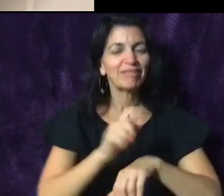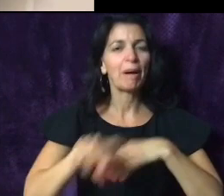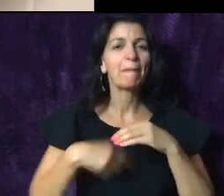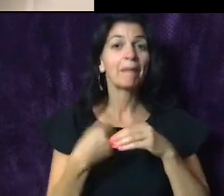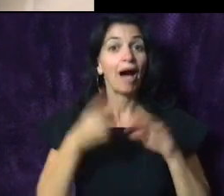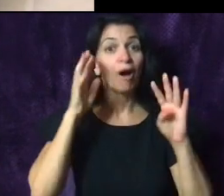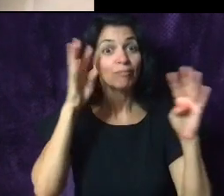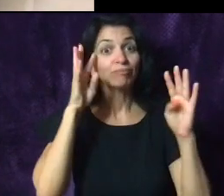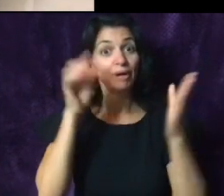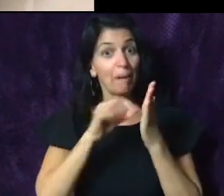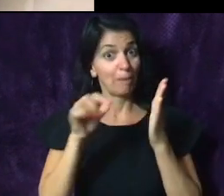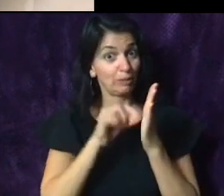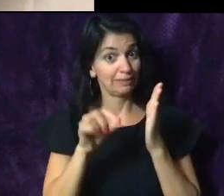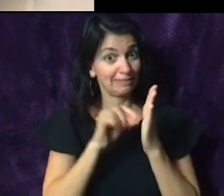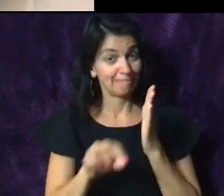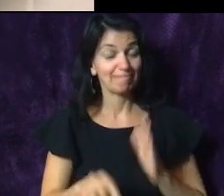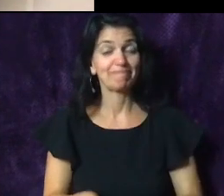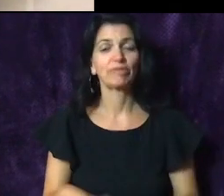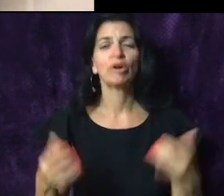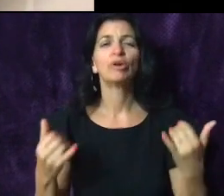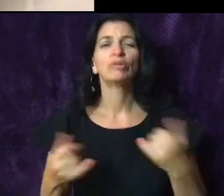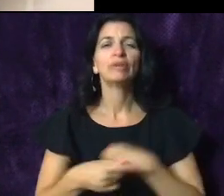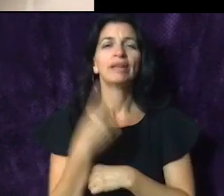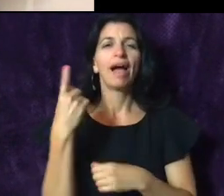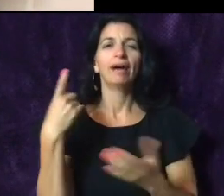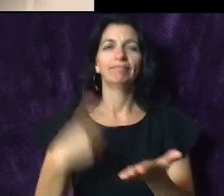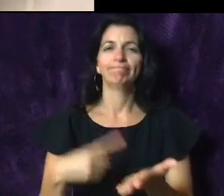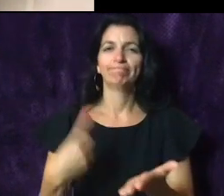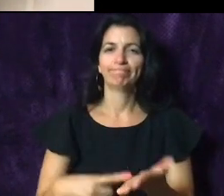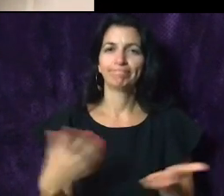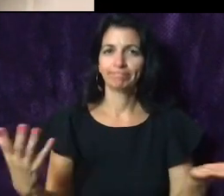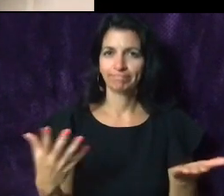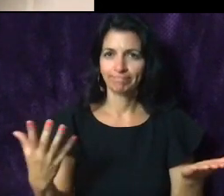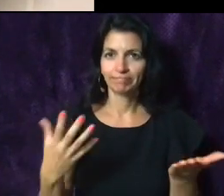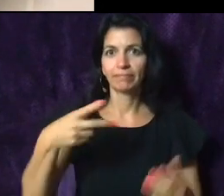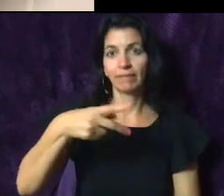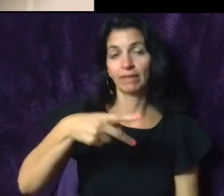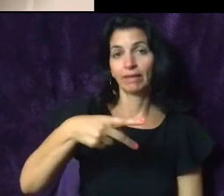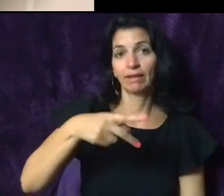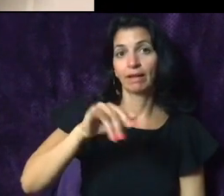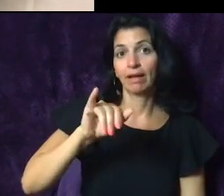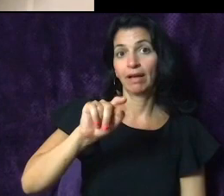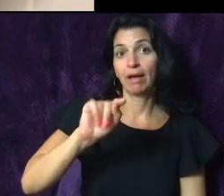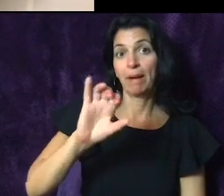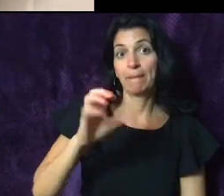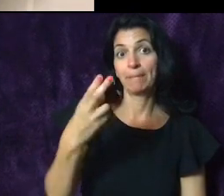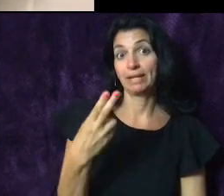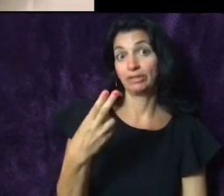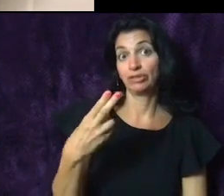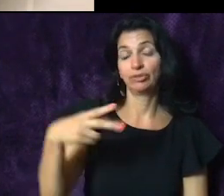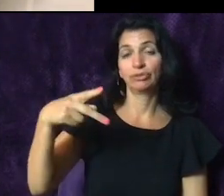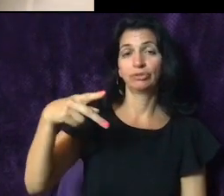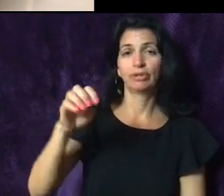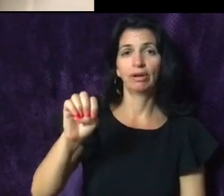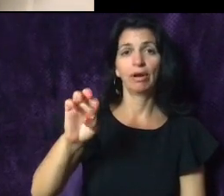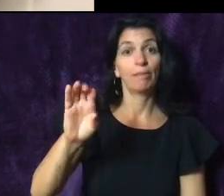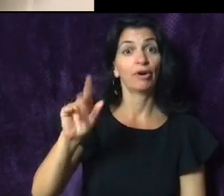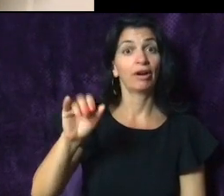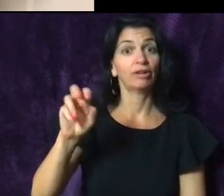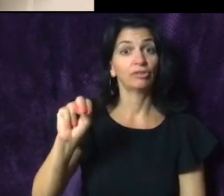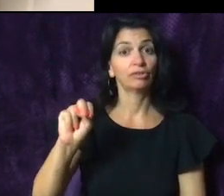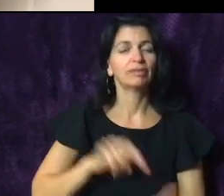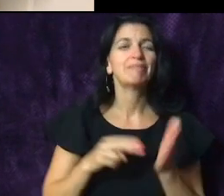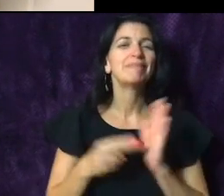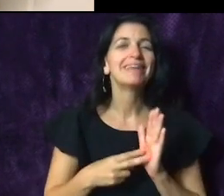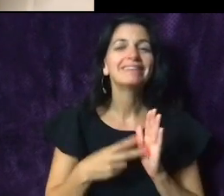composing. Today we're going to be talking about pitched percussion. And what that means is we know about percussion, which is anything that you